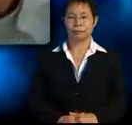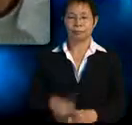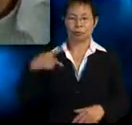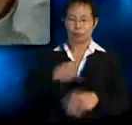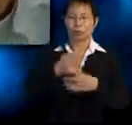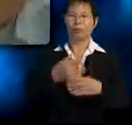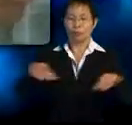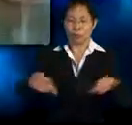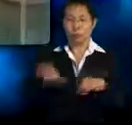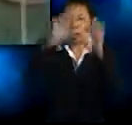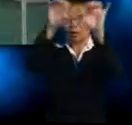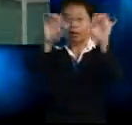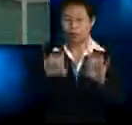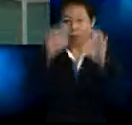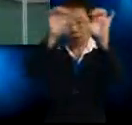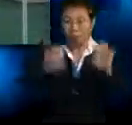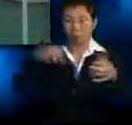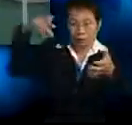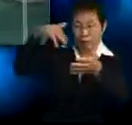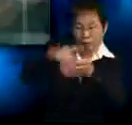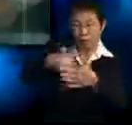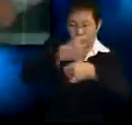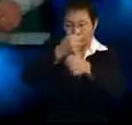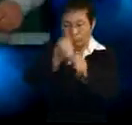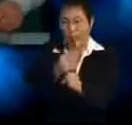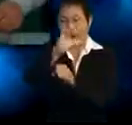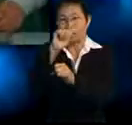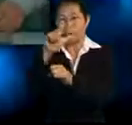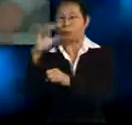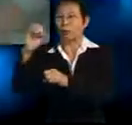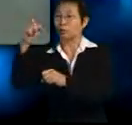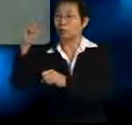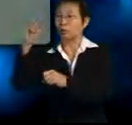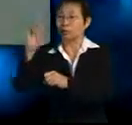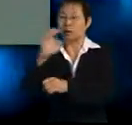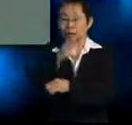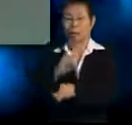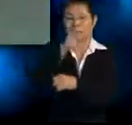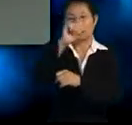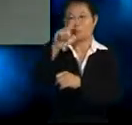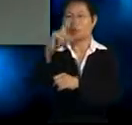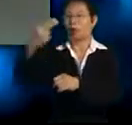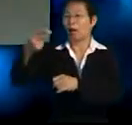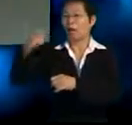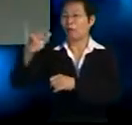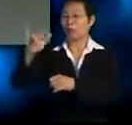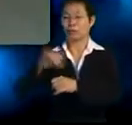We will conduct an experiment to study the formation of calcium oxide and calcium